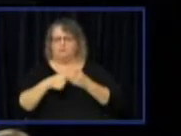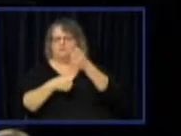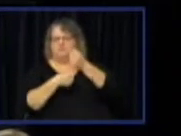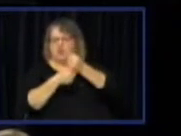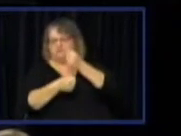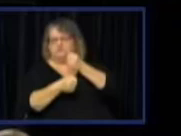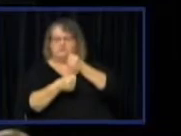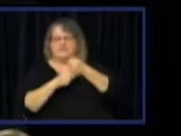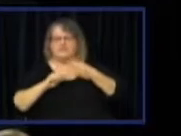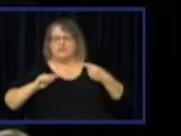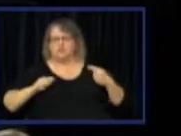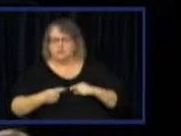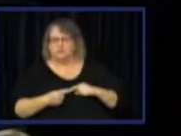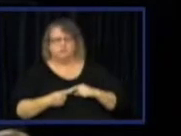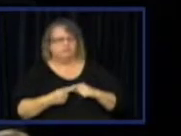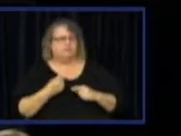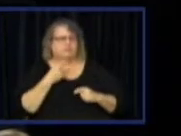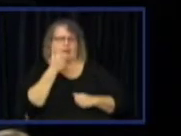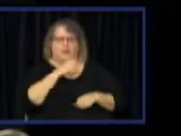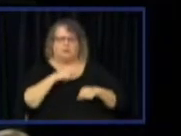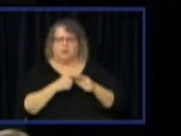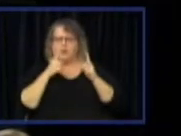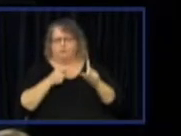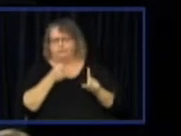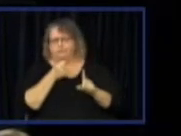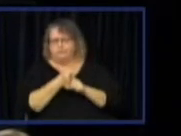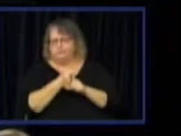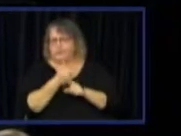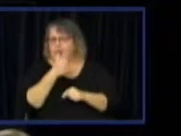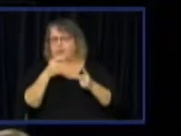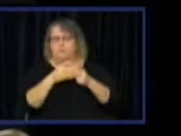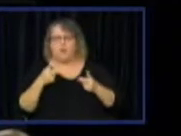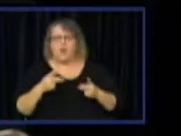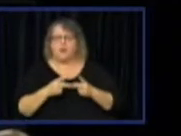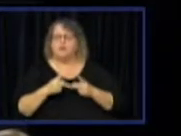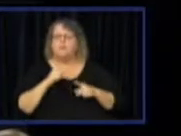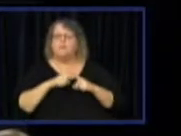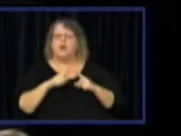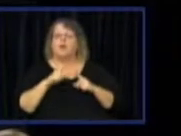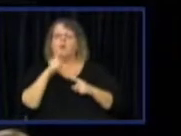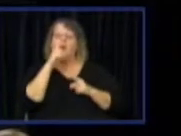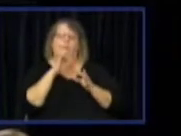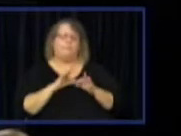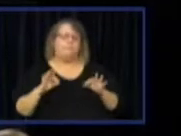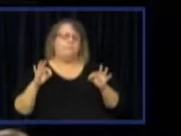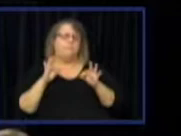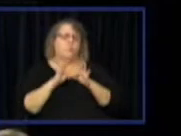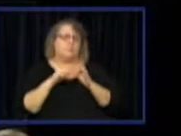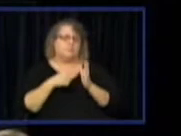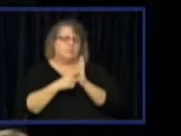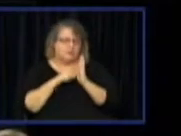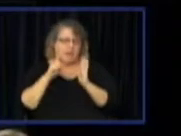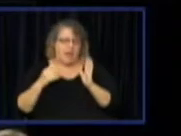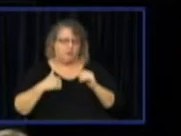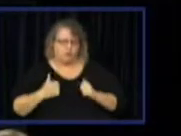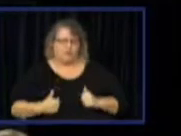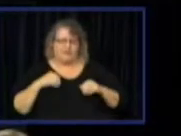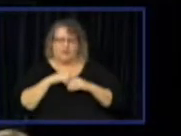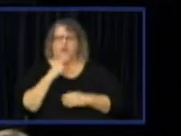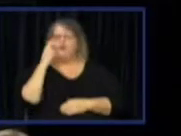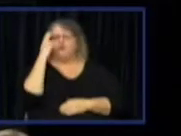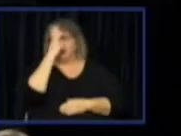you could have had that injury at any time, at any location. The only criteria is that you're a resident